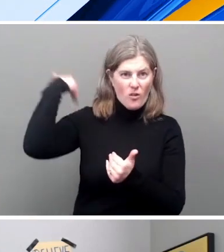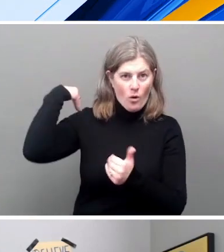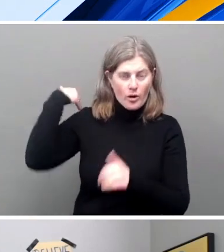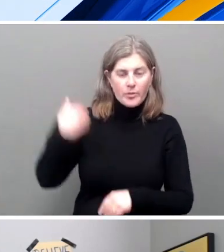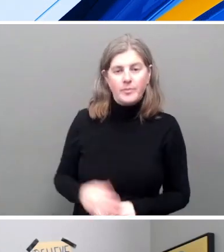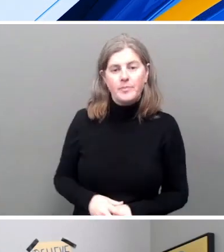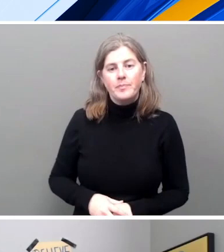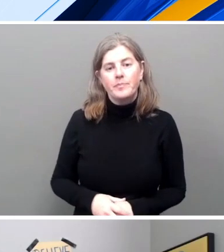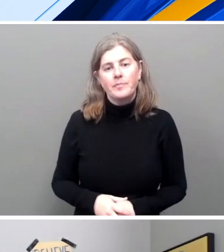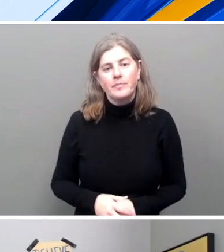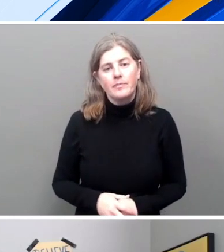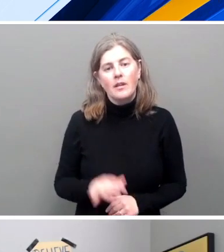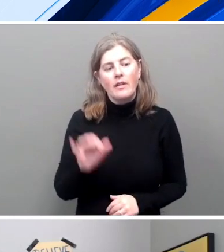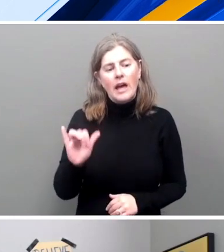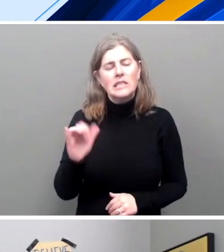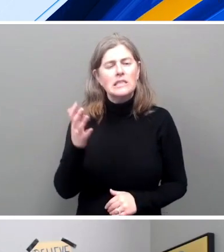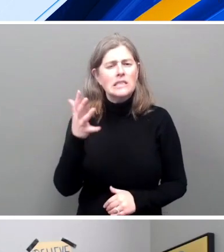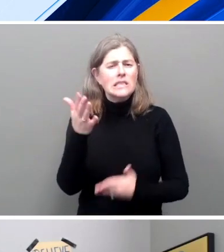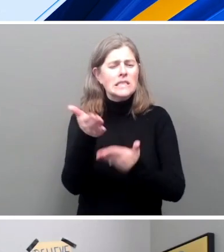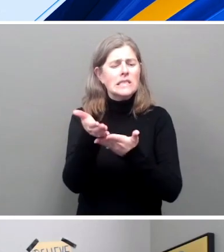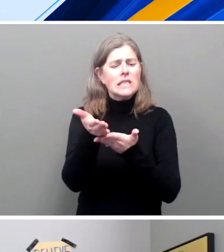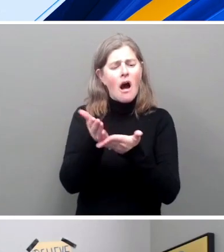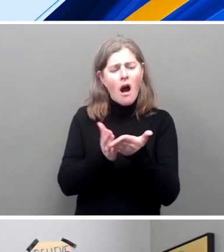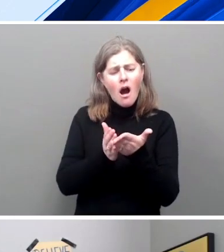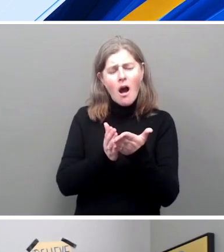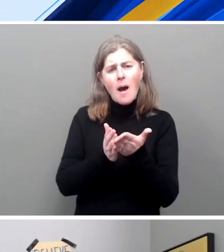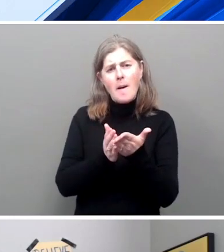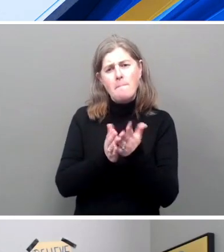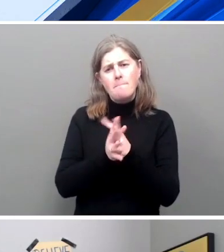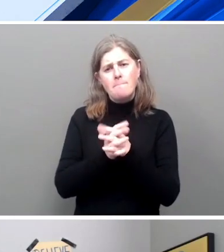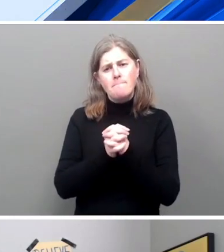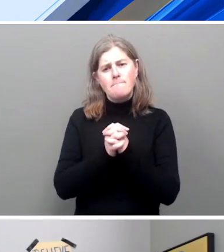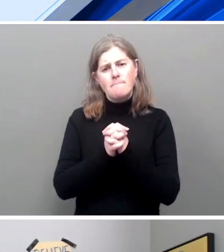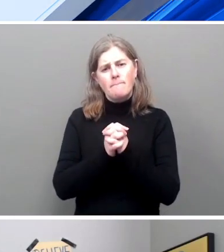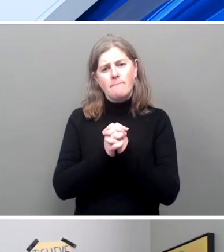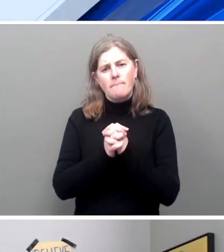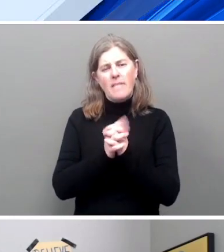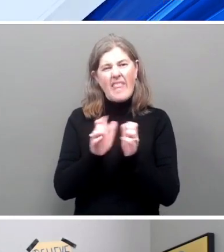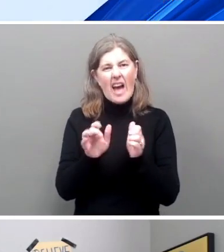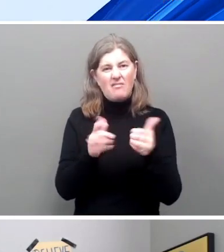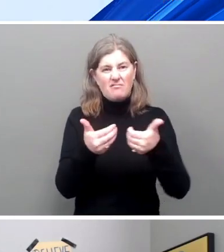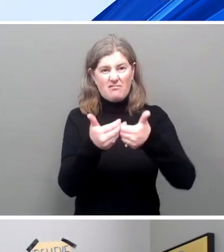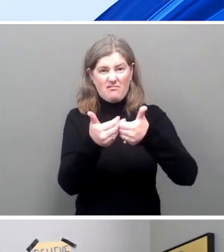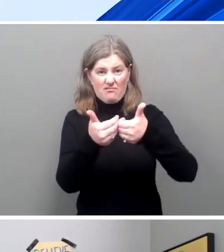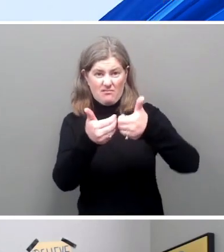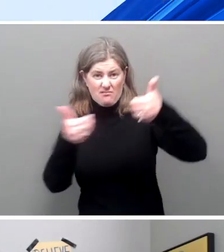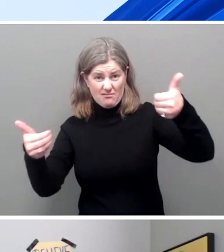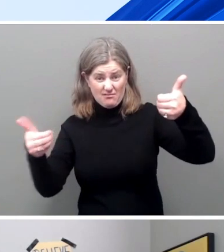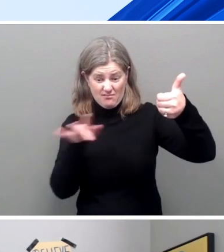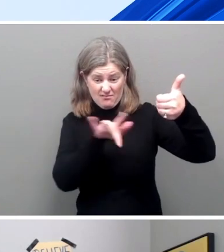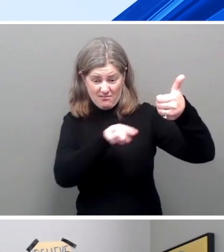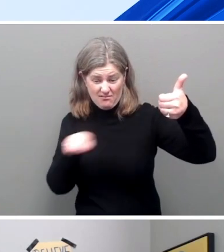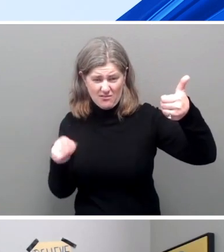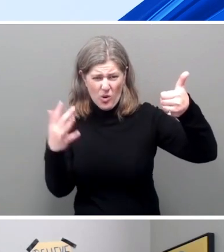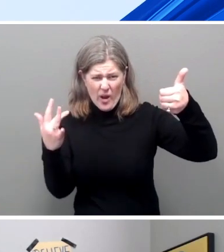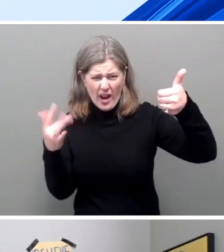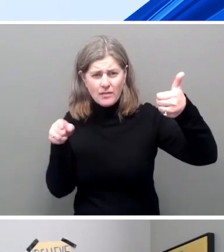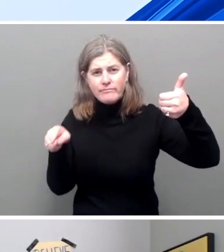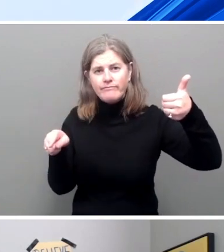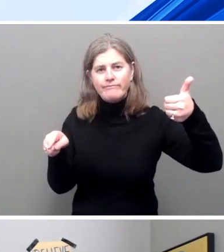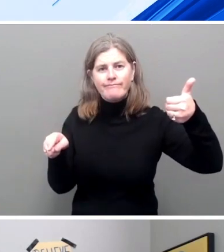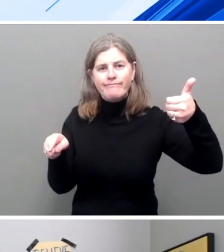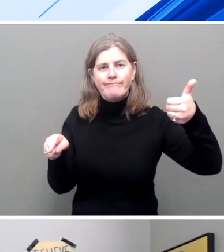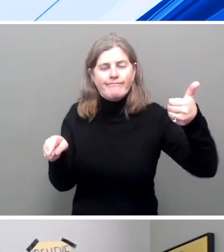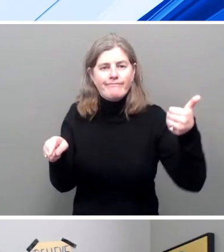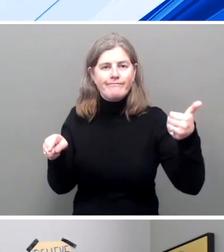So some of the people, so the gap consists of, number one, people who just aren't going to